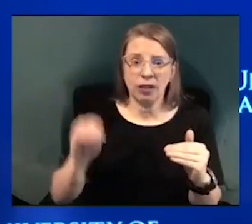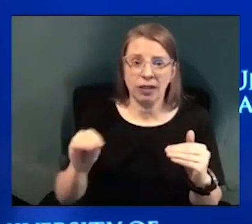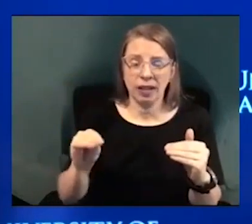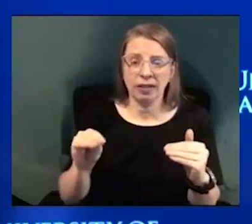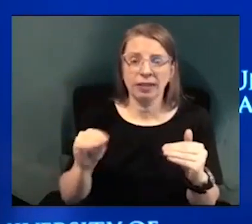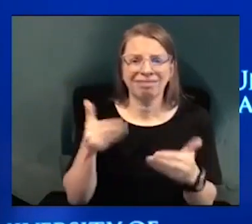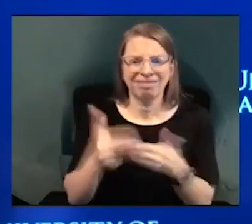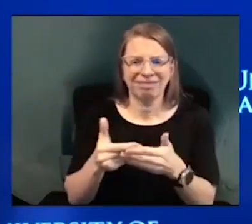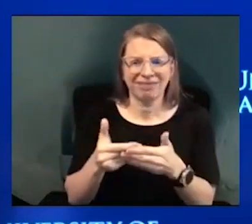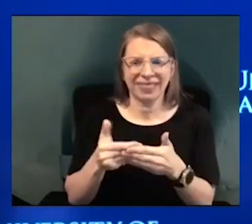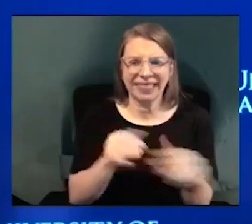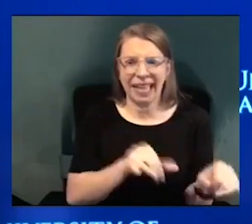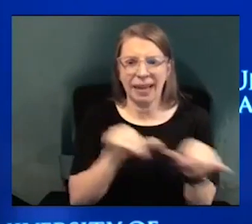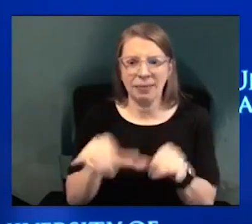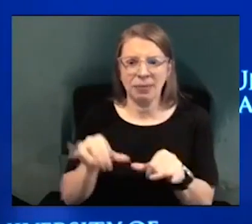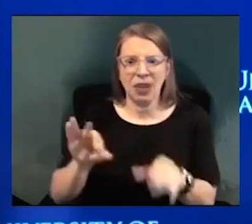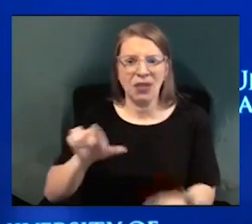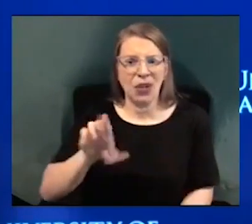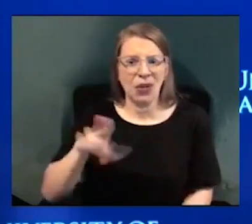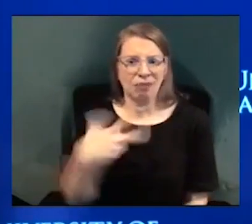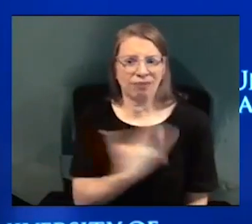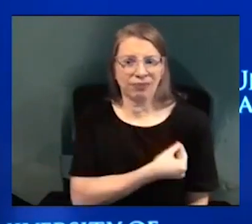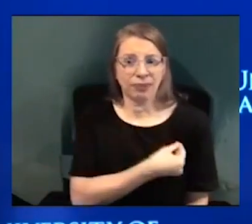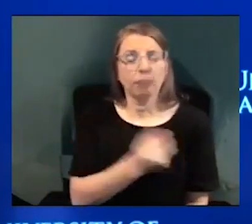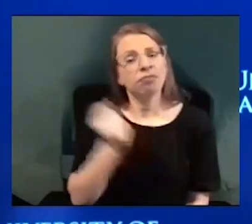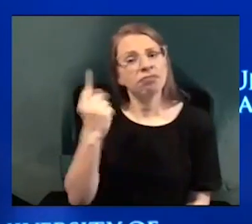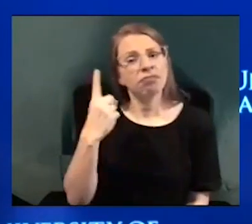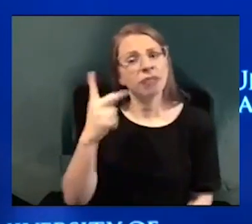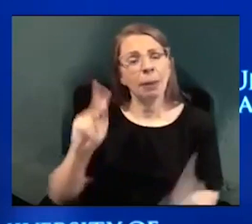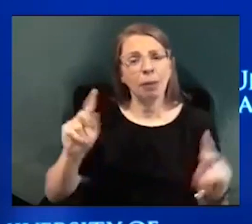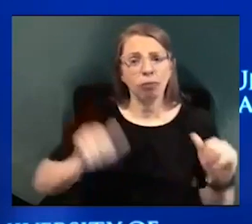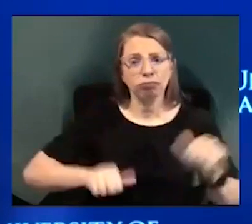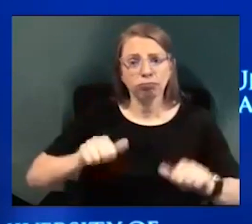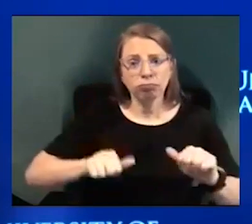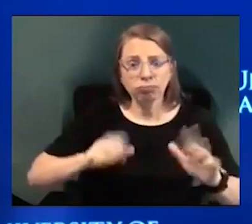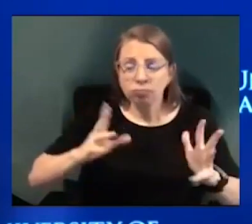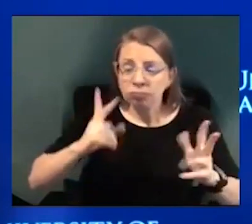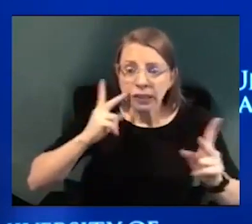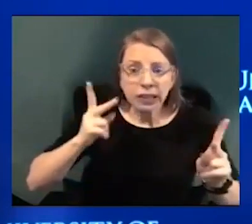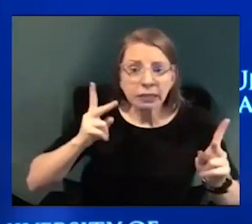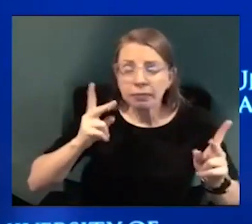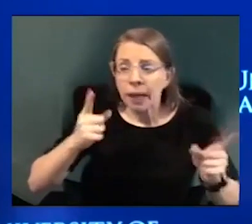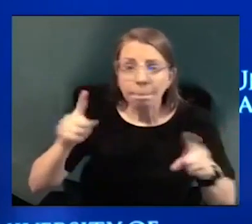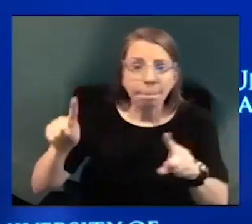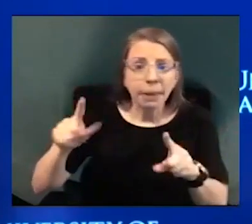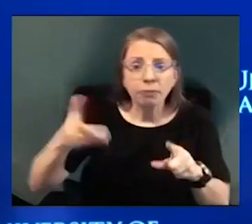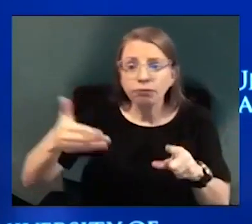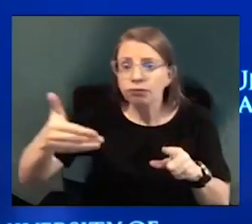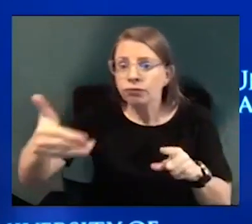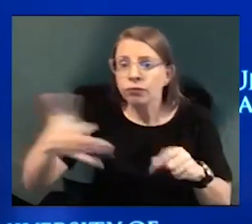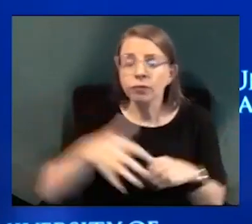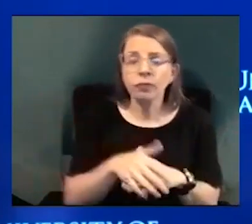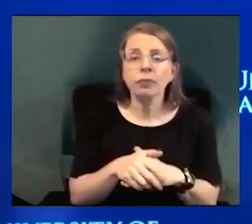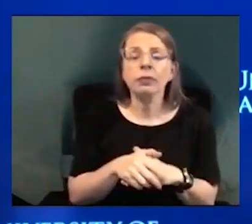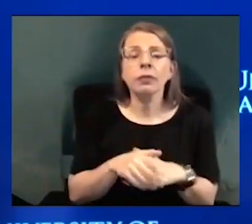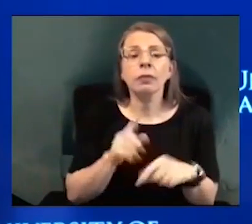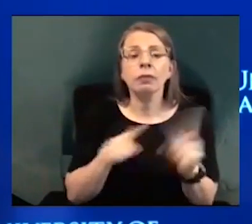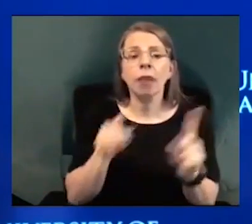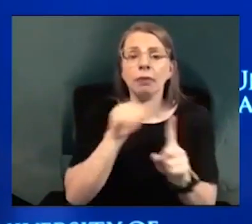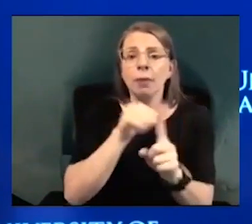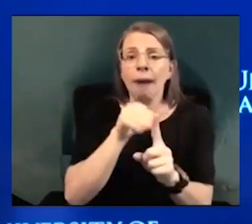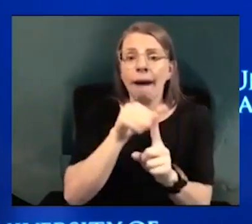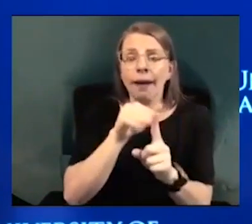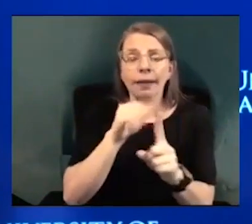And, I do understand that people want to be hesitant. They want to see what's going on with it. What I would just remind all of us is that we can't get out of